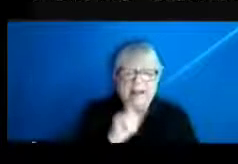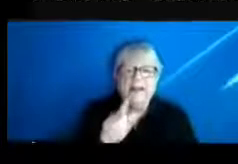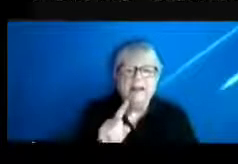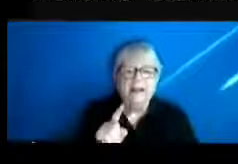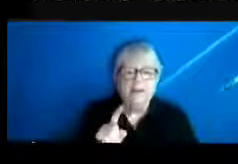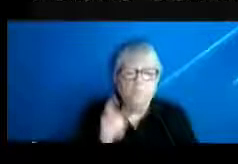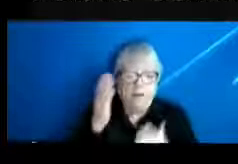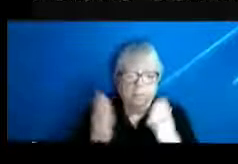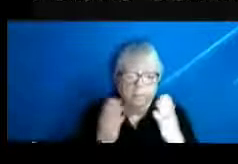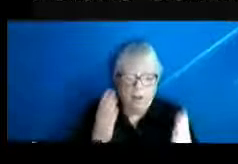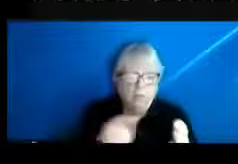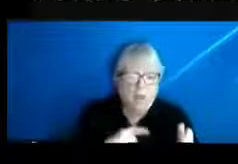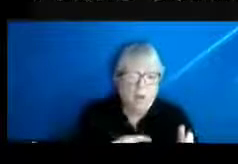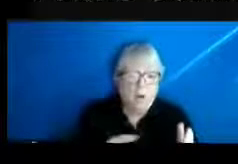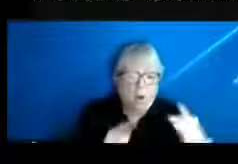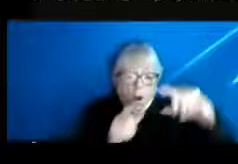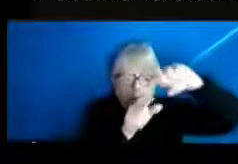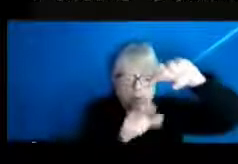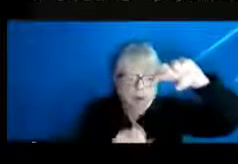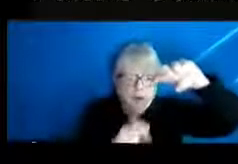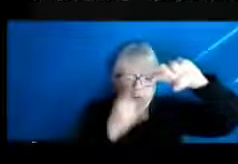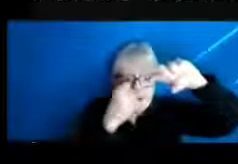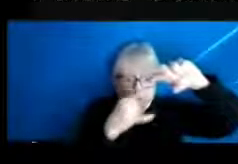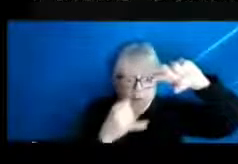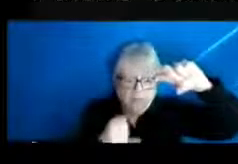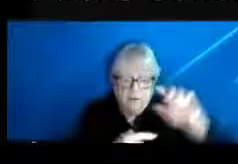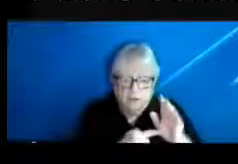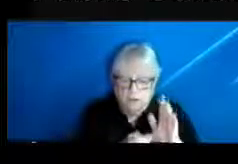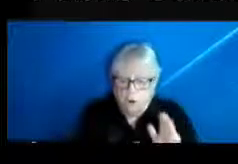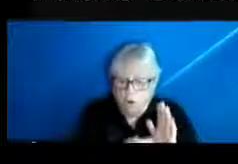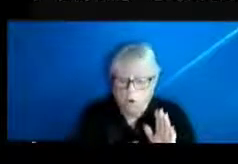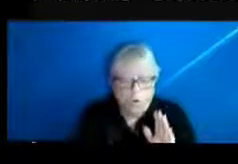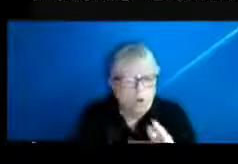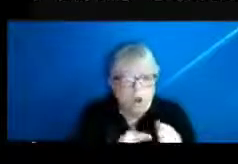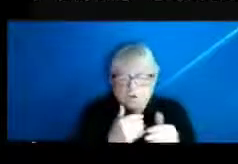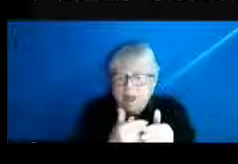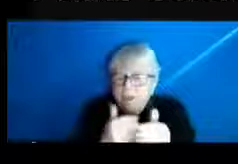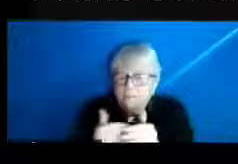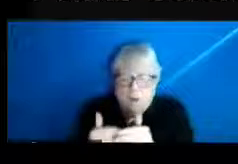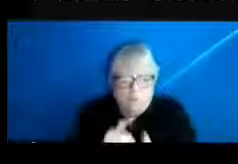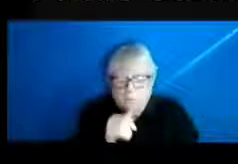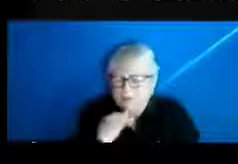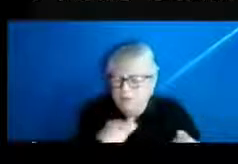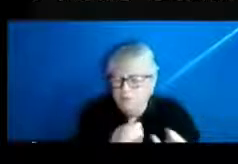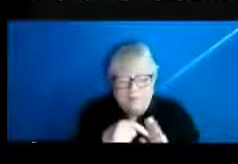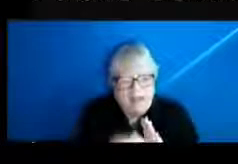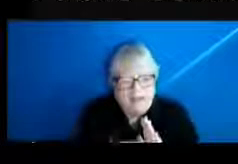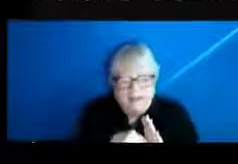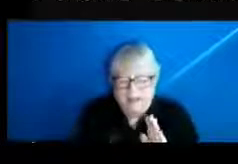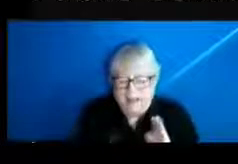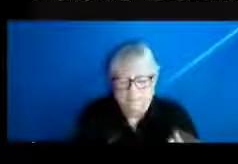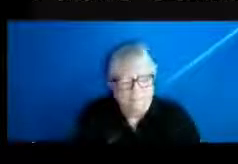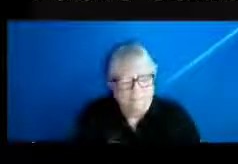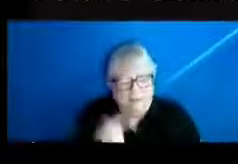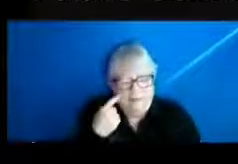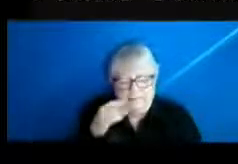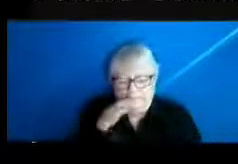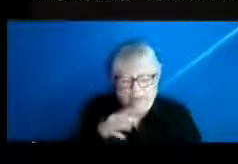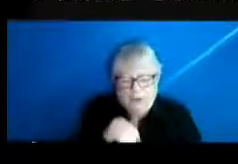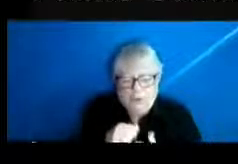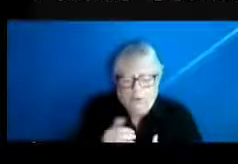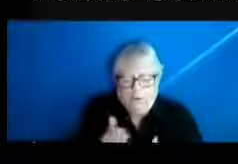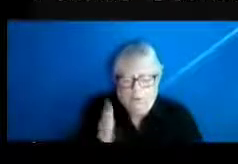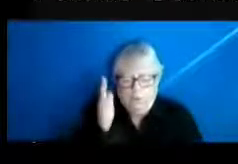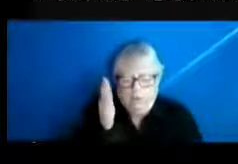are boundary lines that show the neighborhoods. I won't be going over that in detail, but that is included in the presentation that I have submitted to the Voter Rights